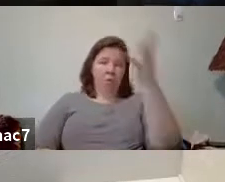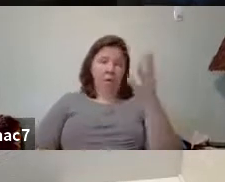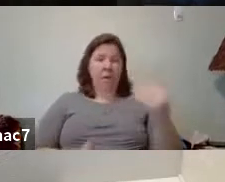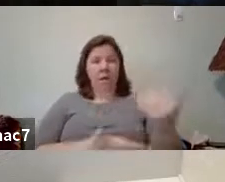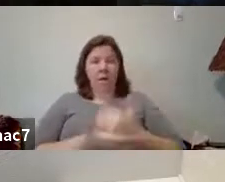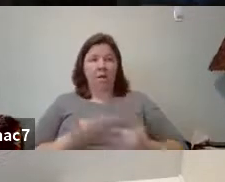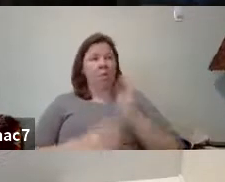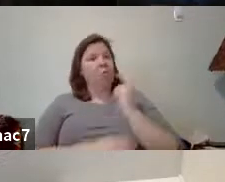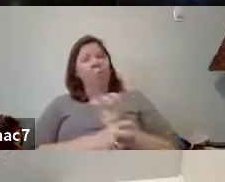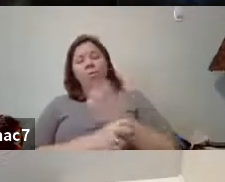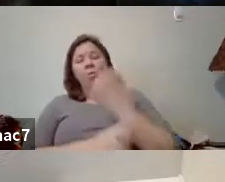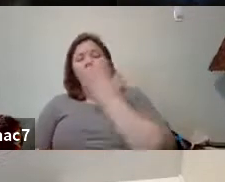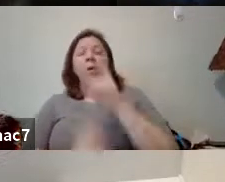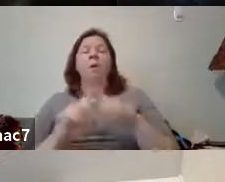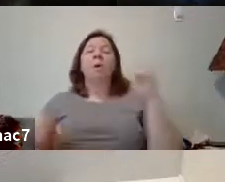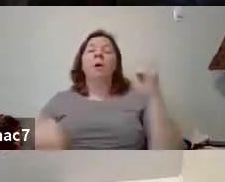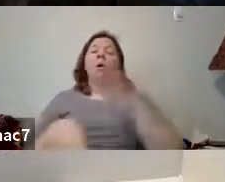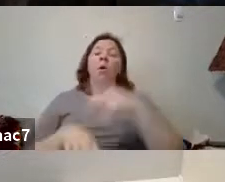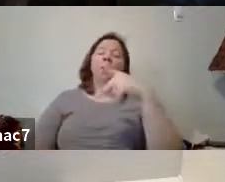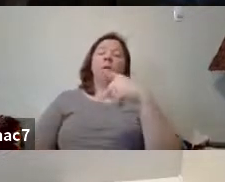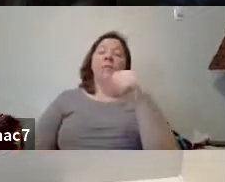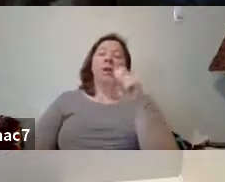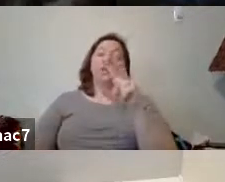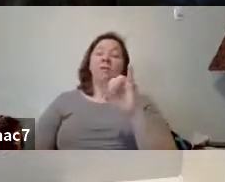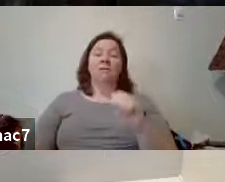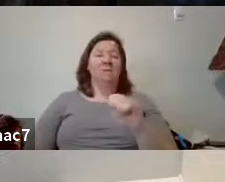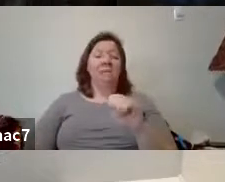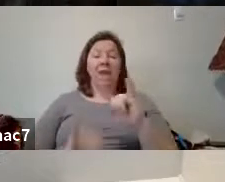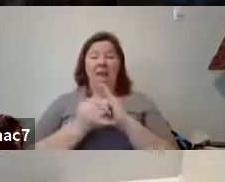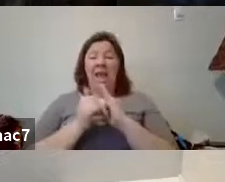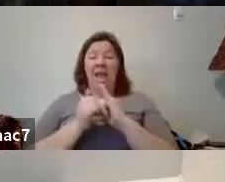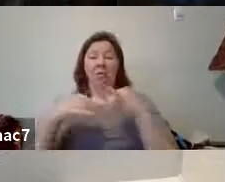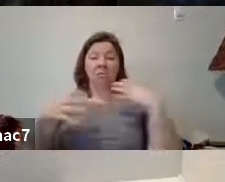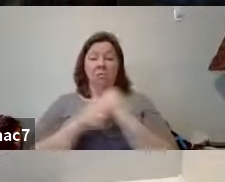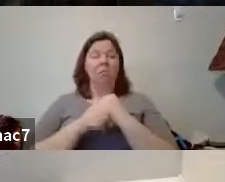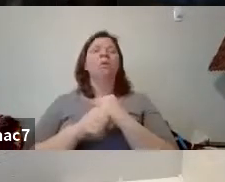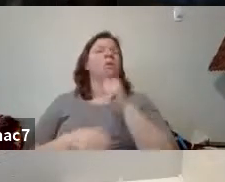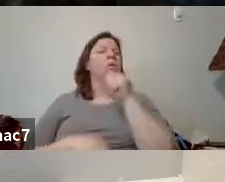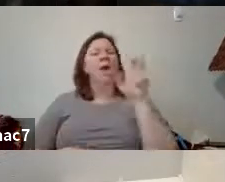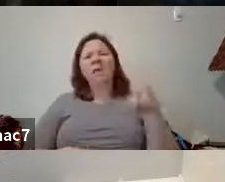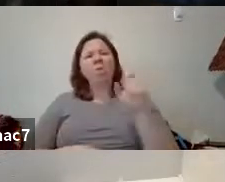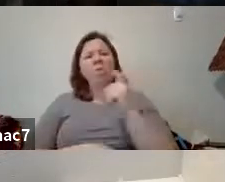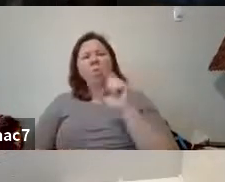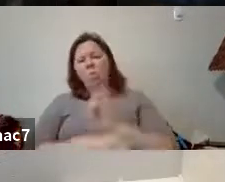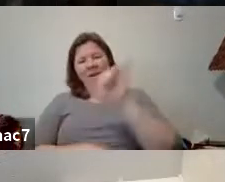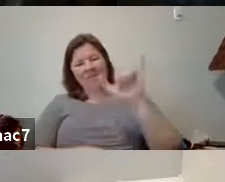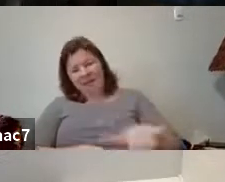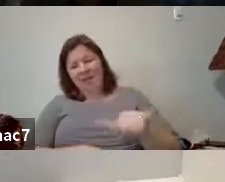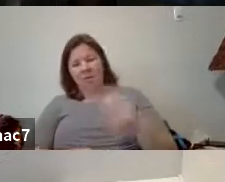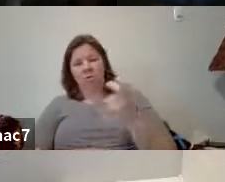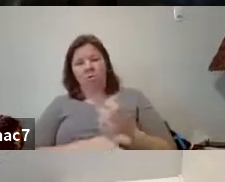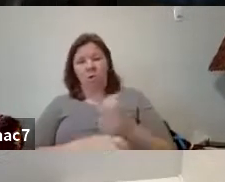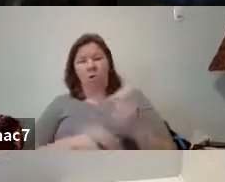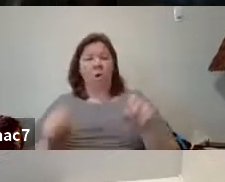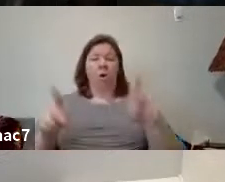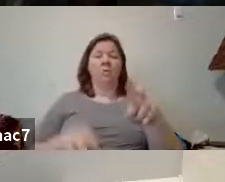income. Well, the way ONPASSIVE has it put together, you do not have to work that hard. And so the opportunity is you can sit